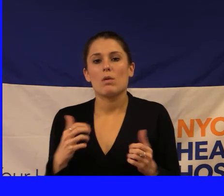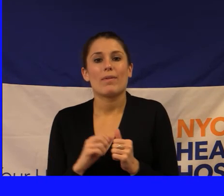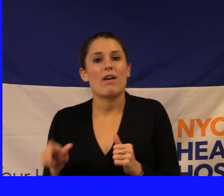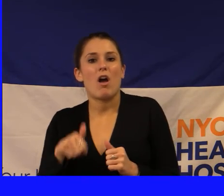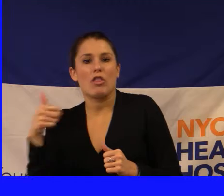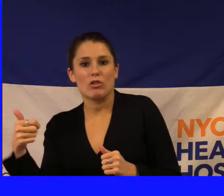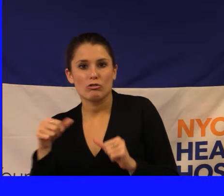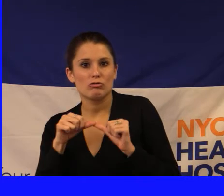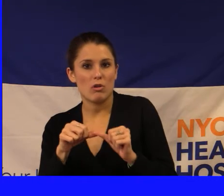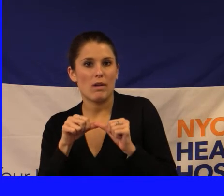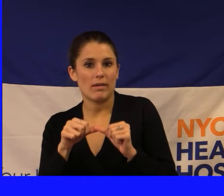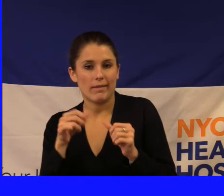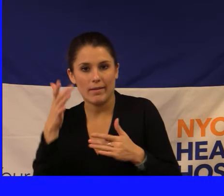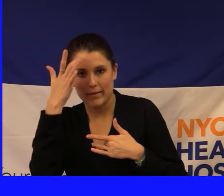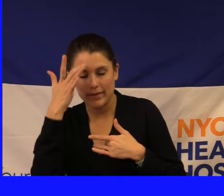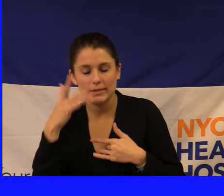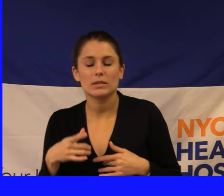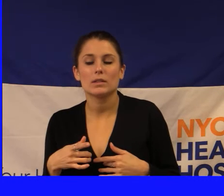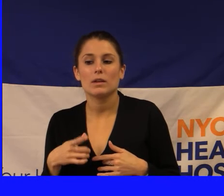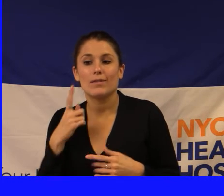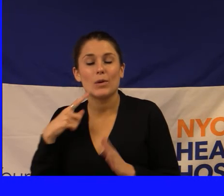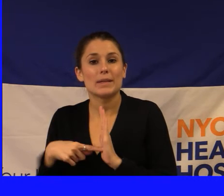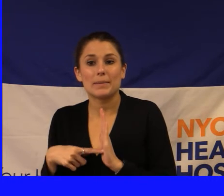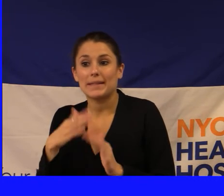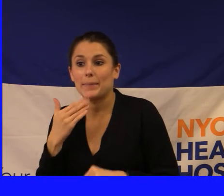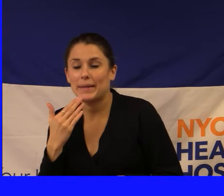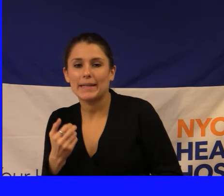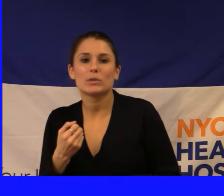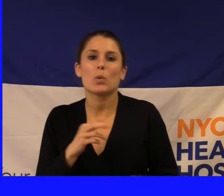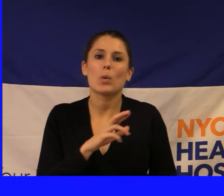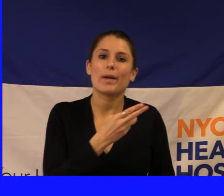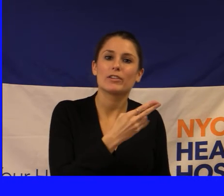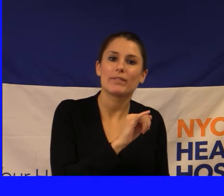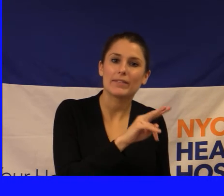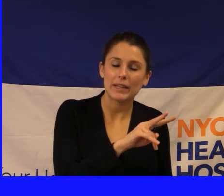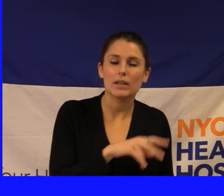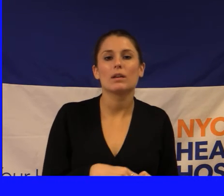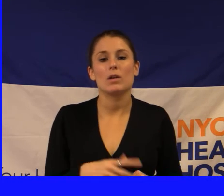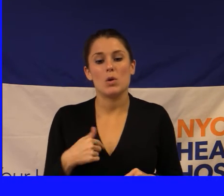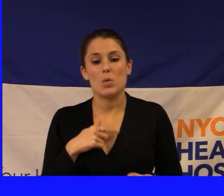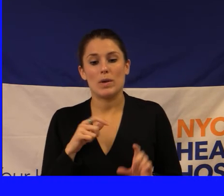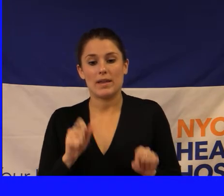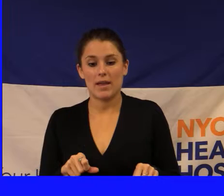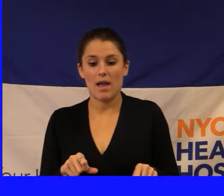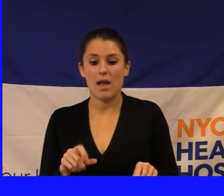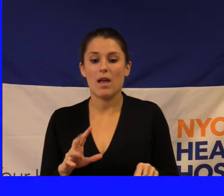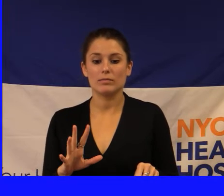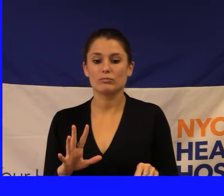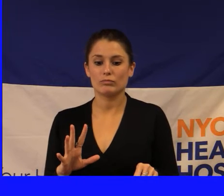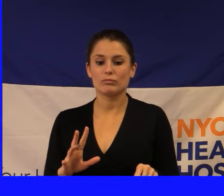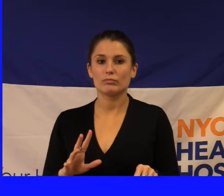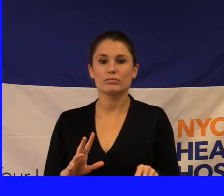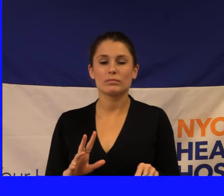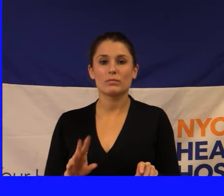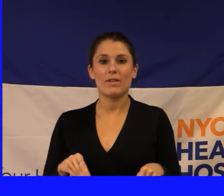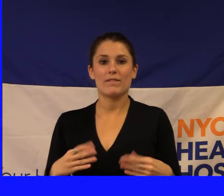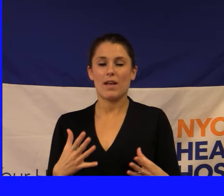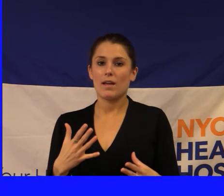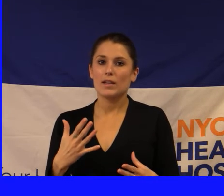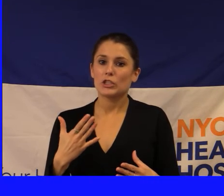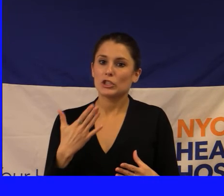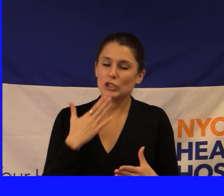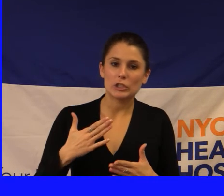diabetes, also in HIV. We've learned that we can sustainably deliver great outcomes if we